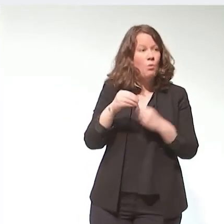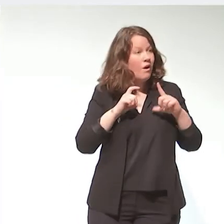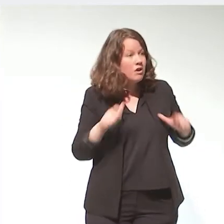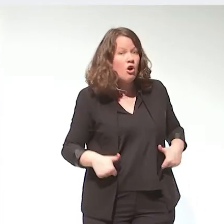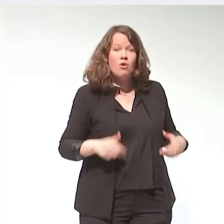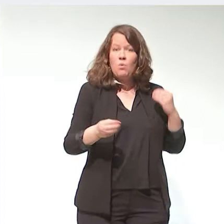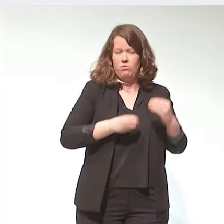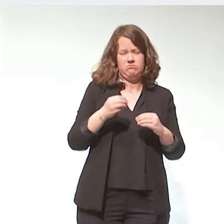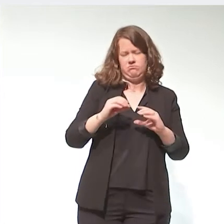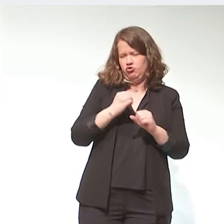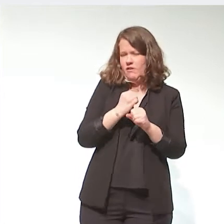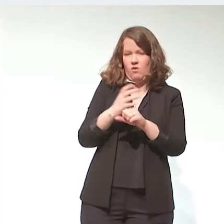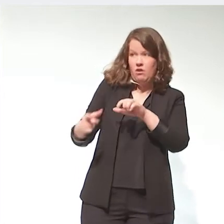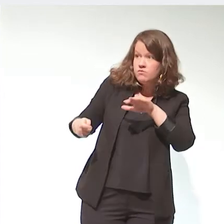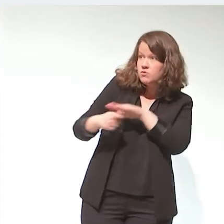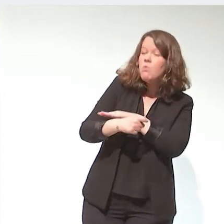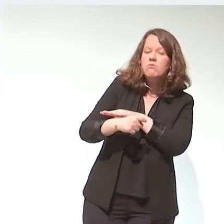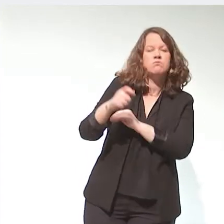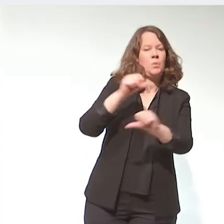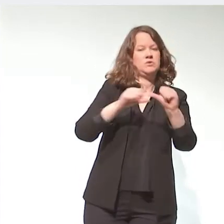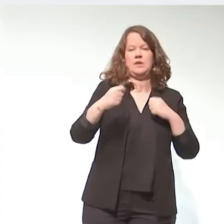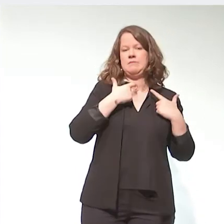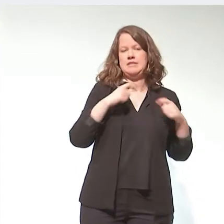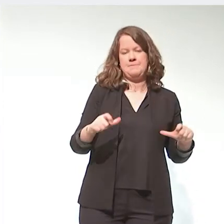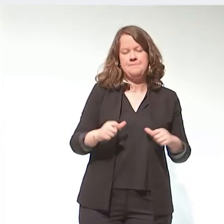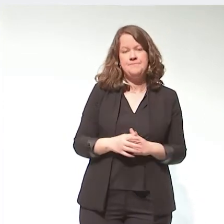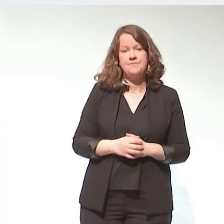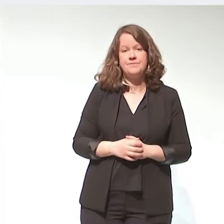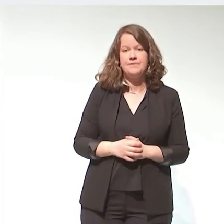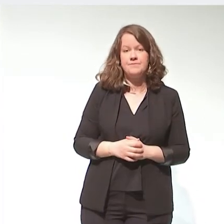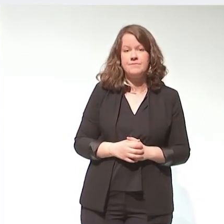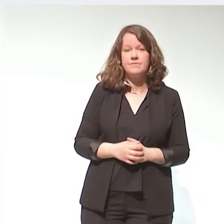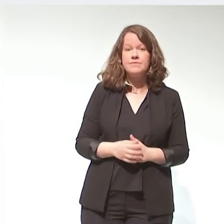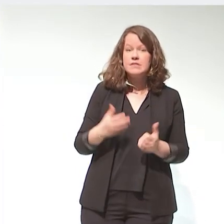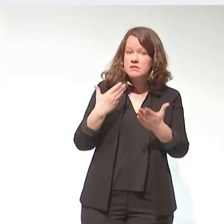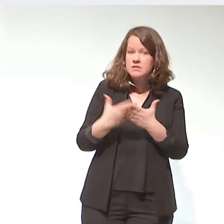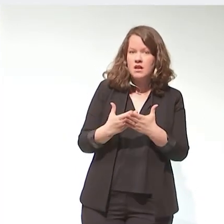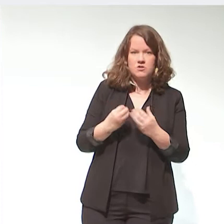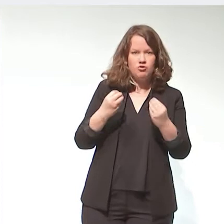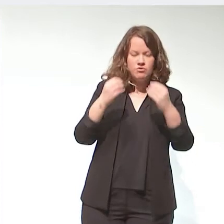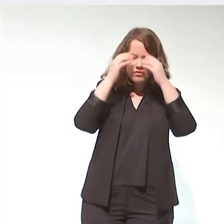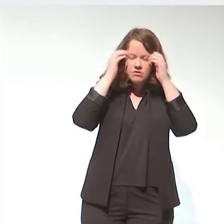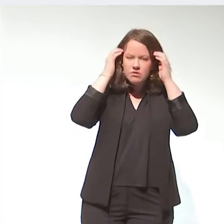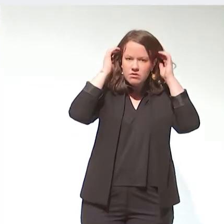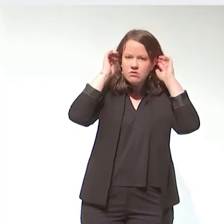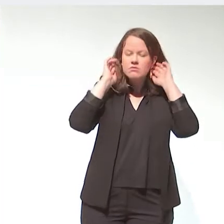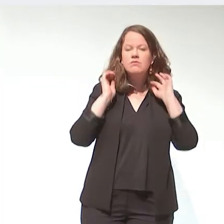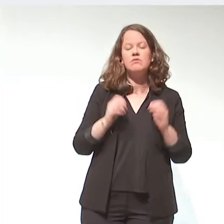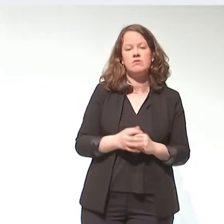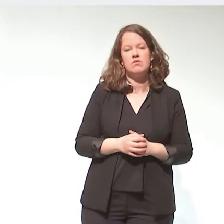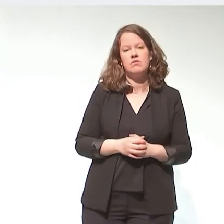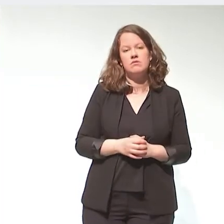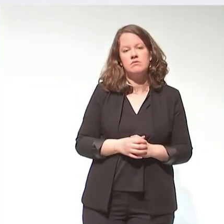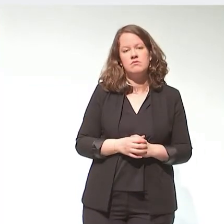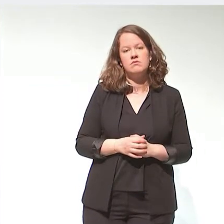head towards a more environmentally based economy, a greener